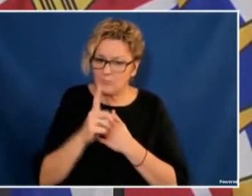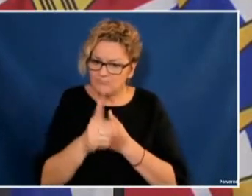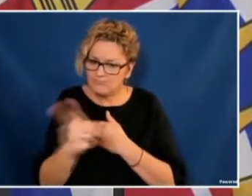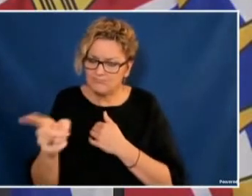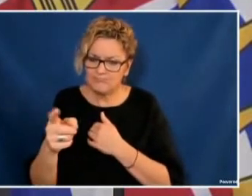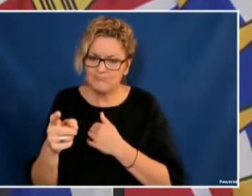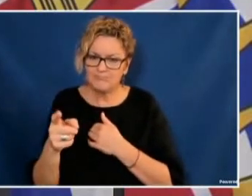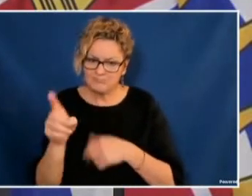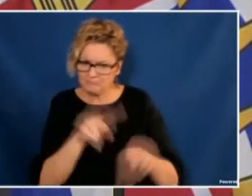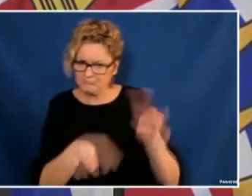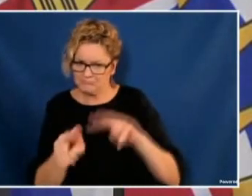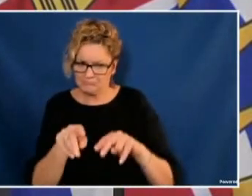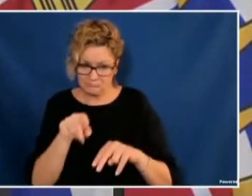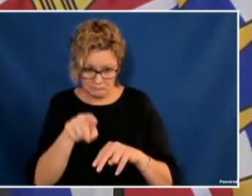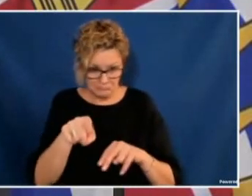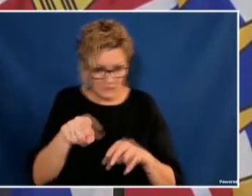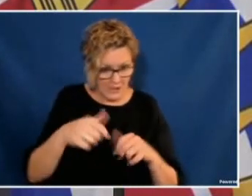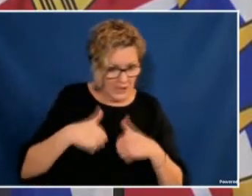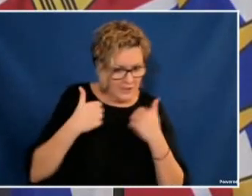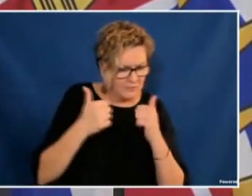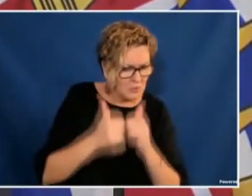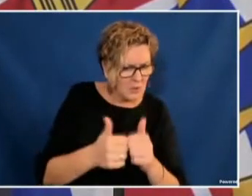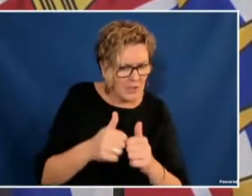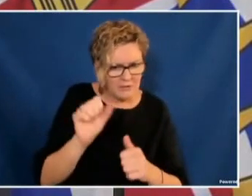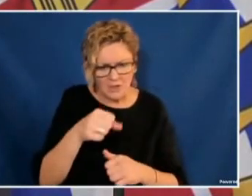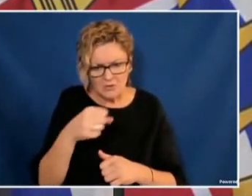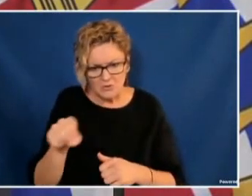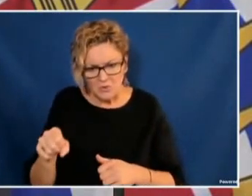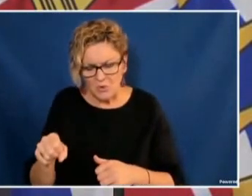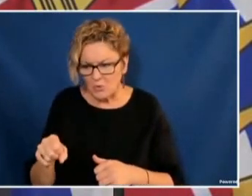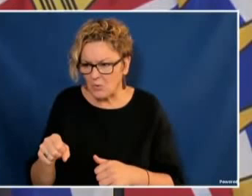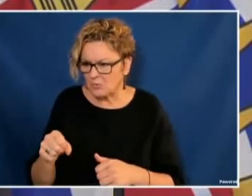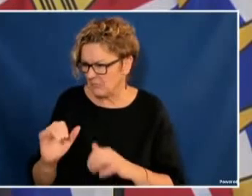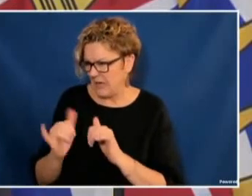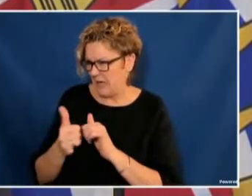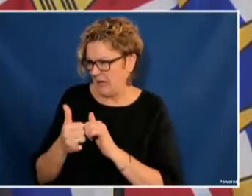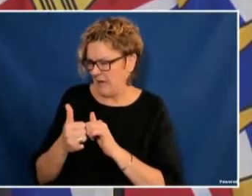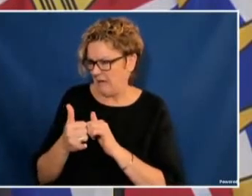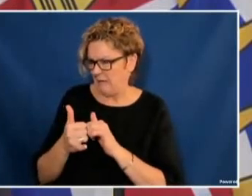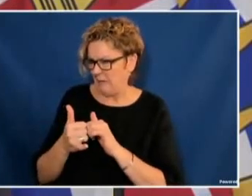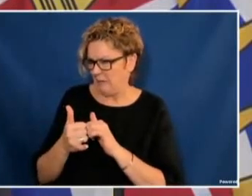safe and keeping all of us safe. Rob Monroe, Info News.